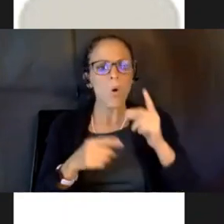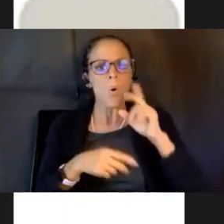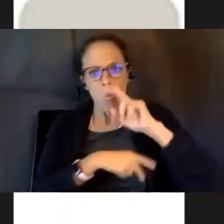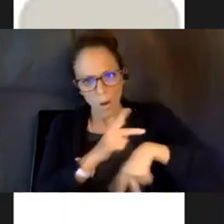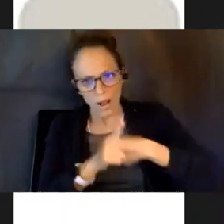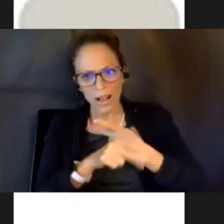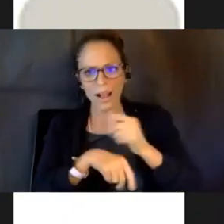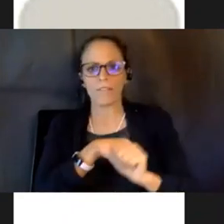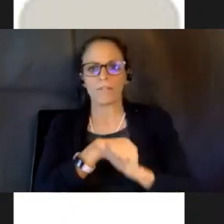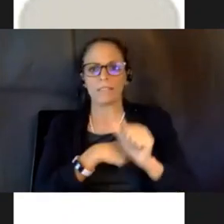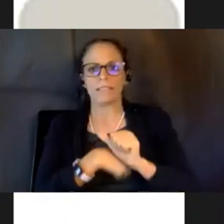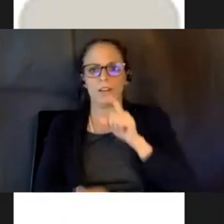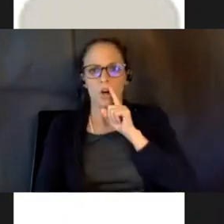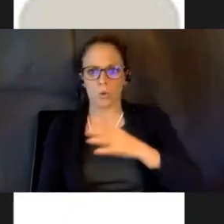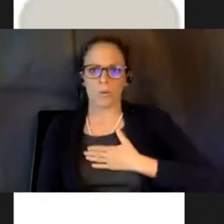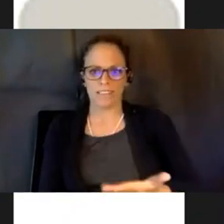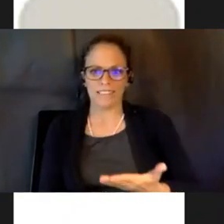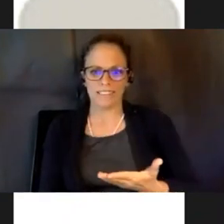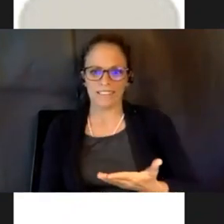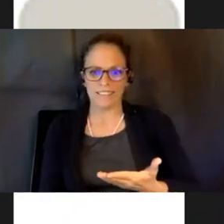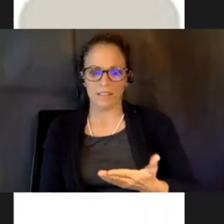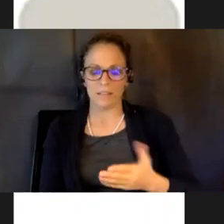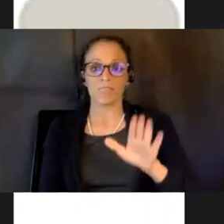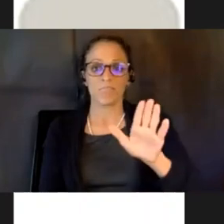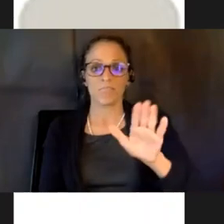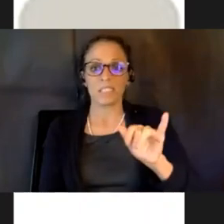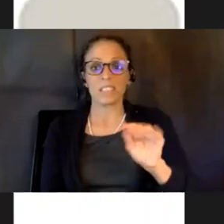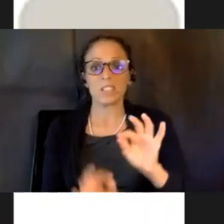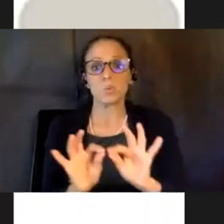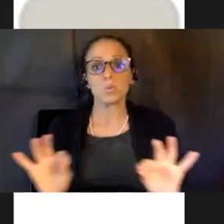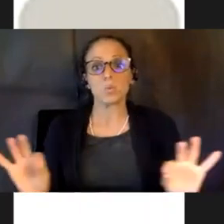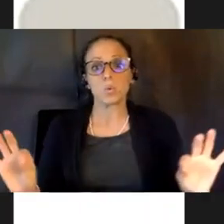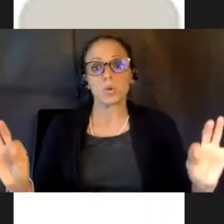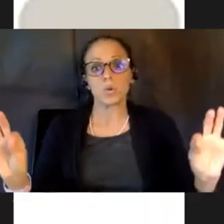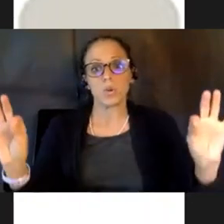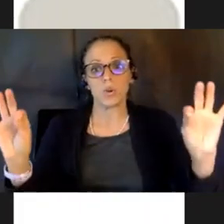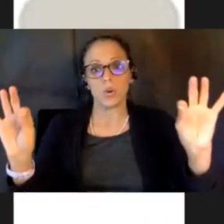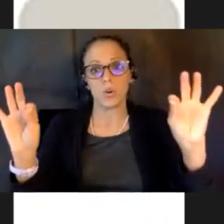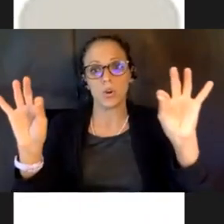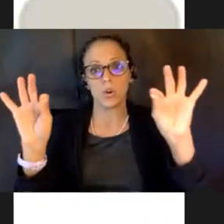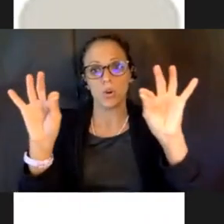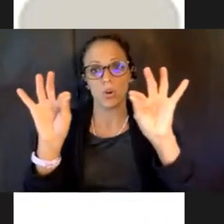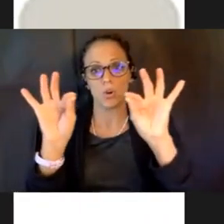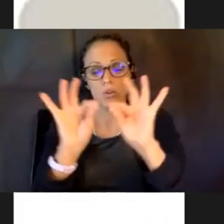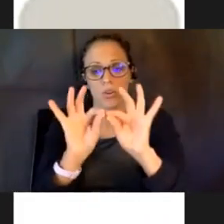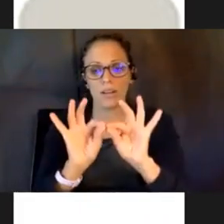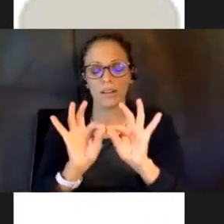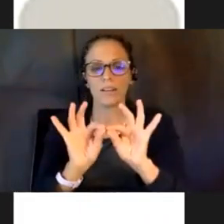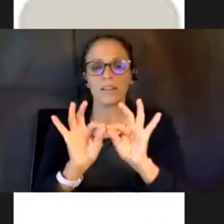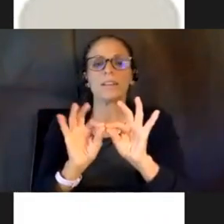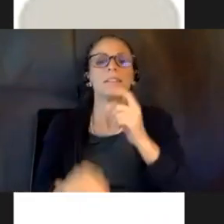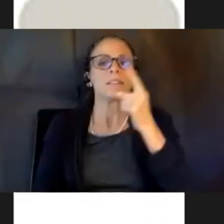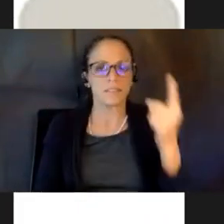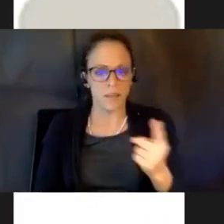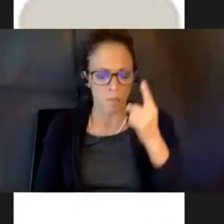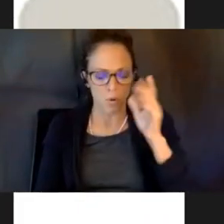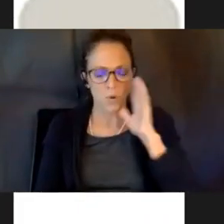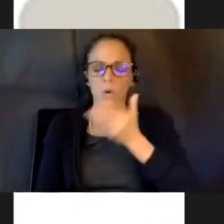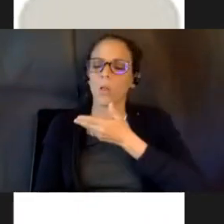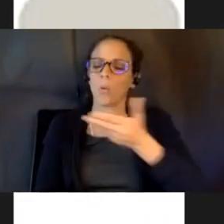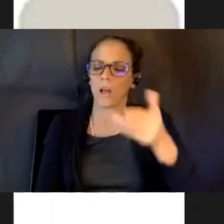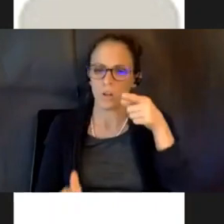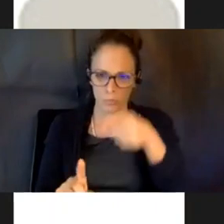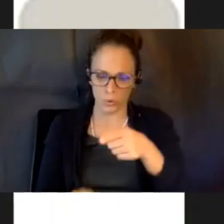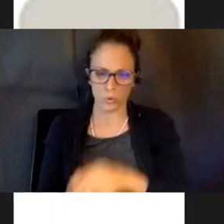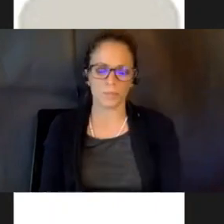it. It is worth it. And you will be met by that. Yeah, sometimes, you know, an older Black friend of mine says to me, you know, when all